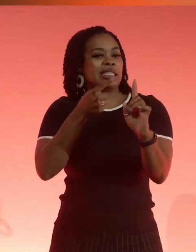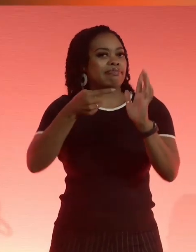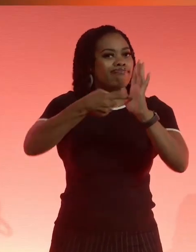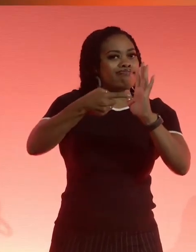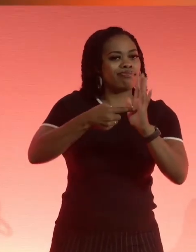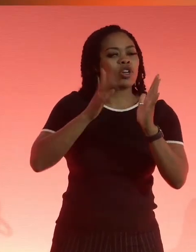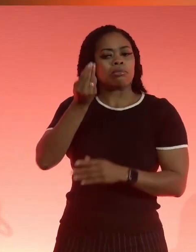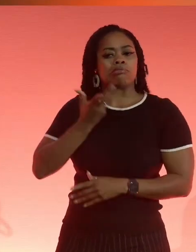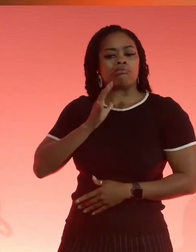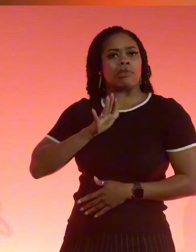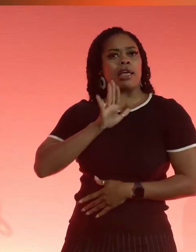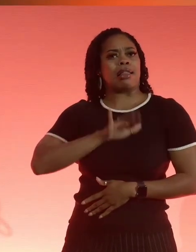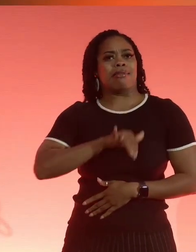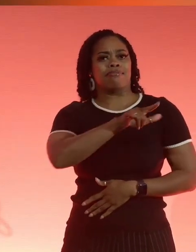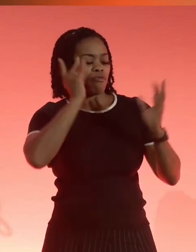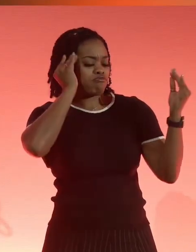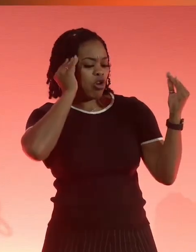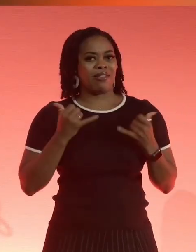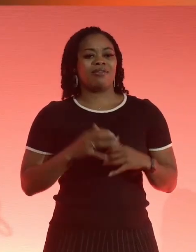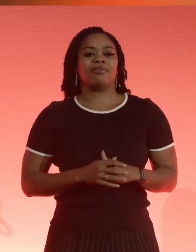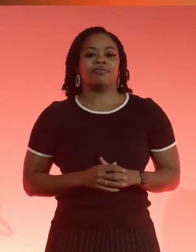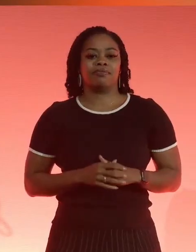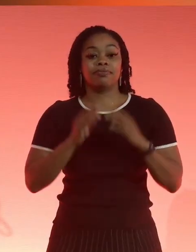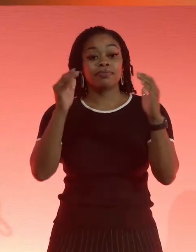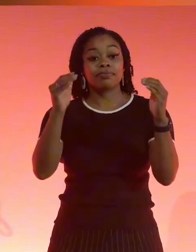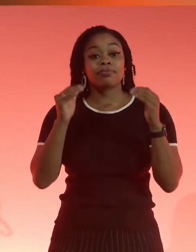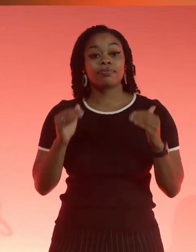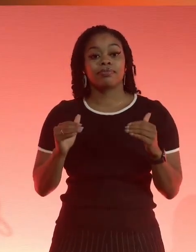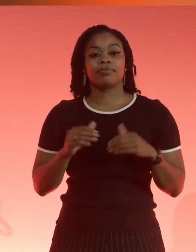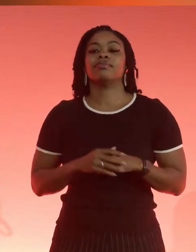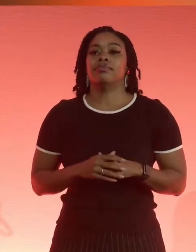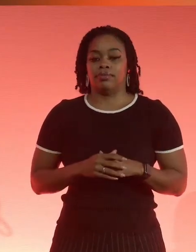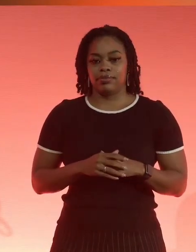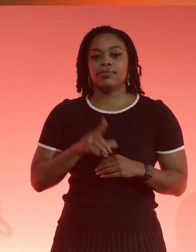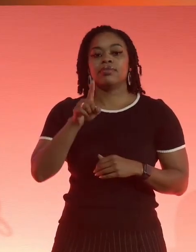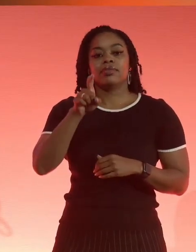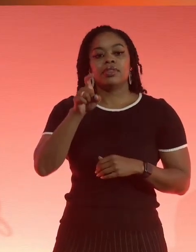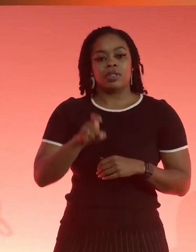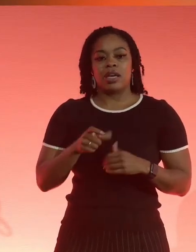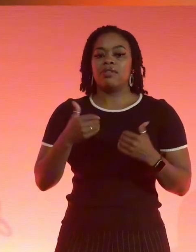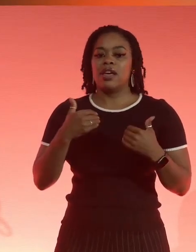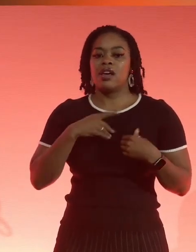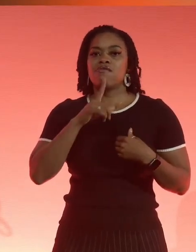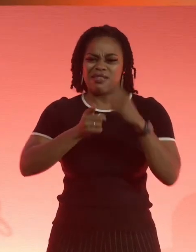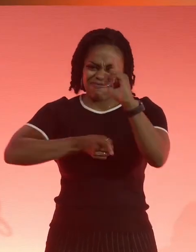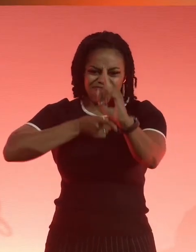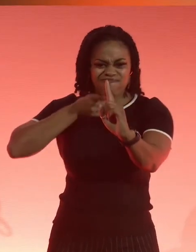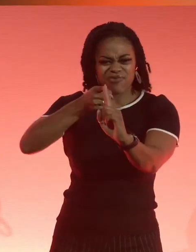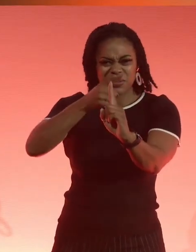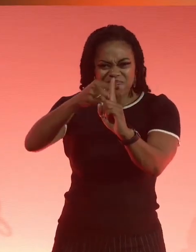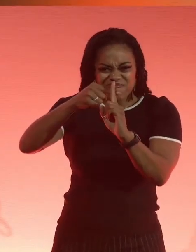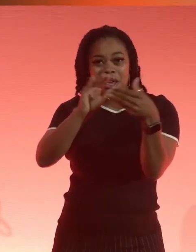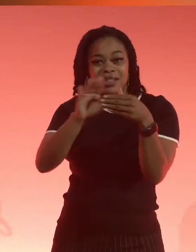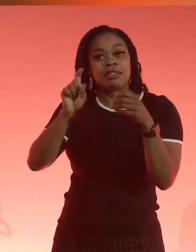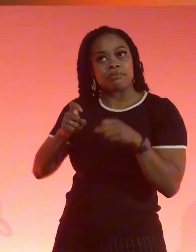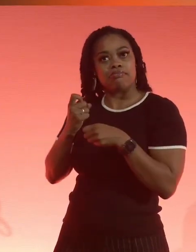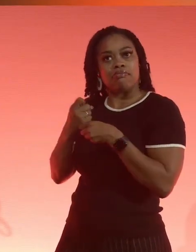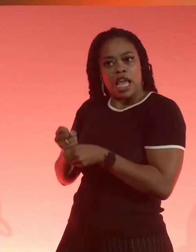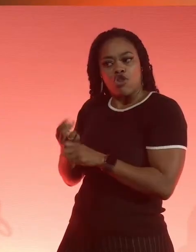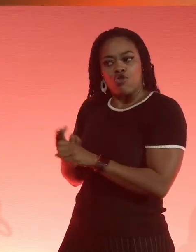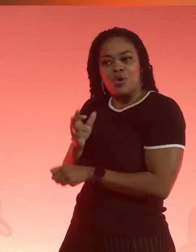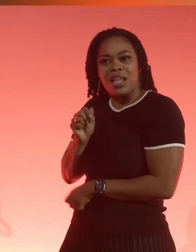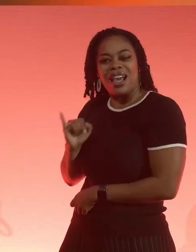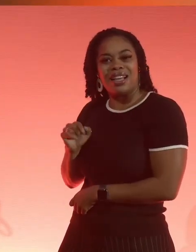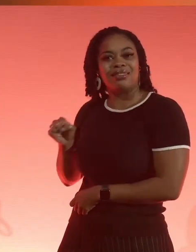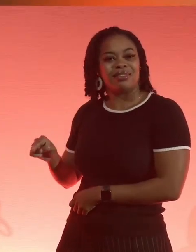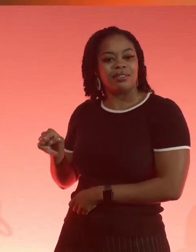customer is thinking about right now. Then you have to craft hyper-targeted messages with AI. So if your